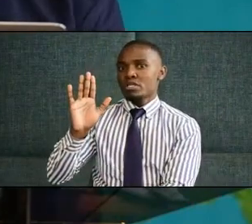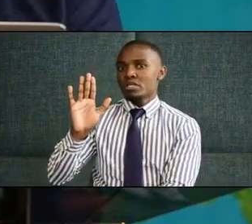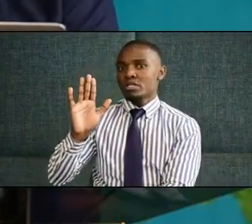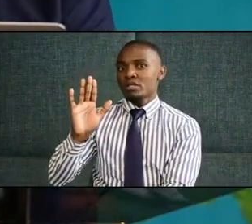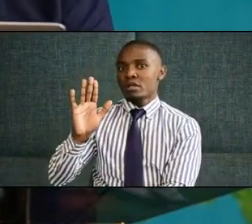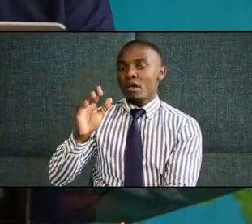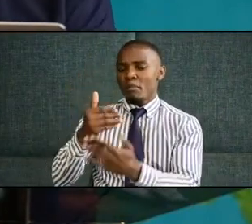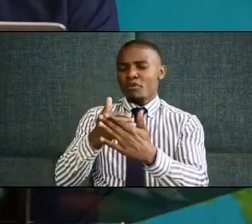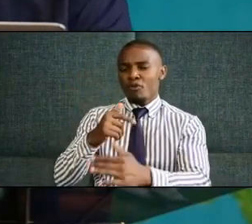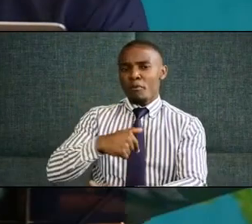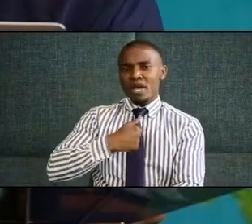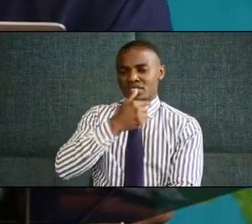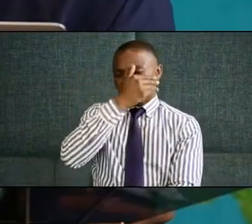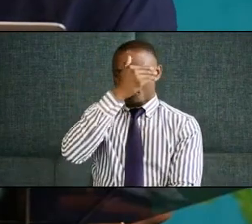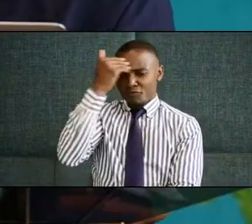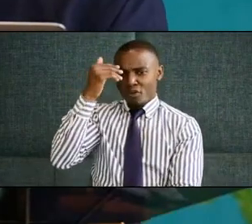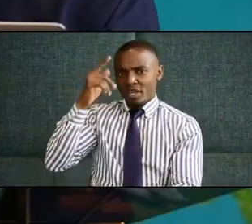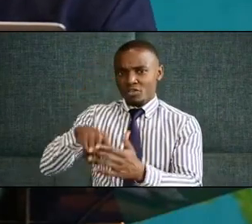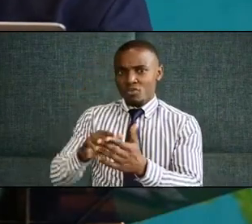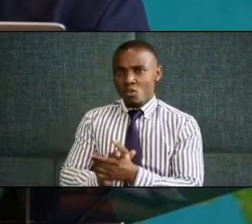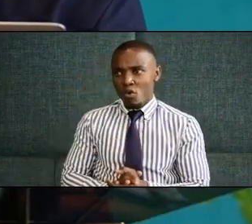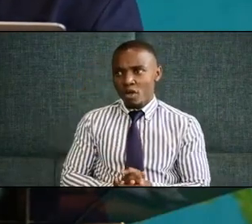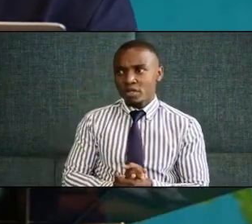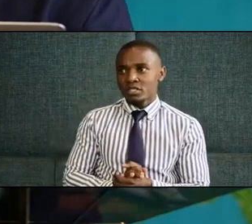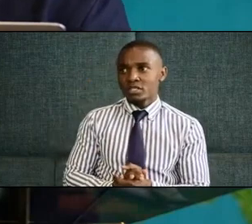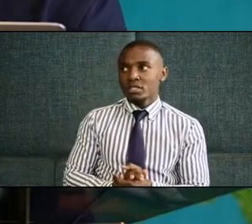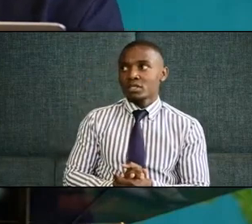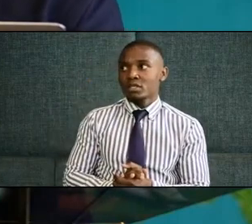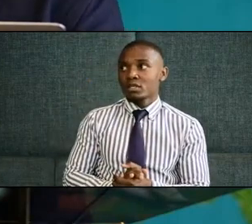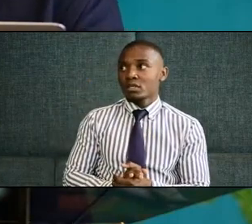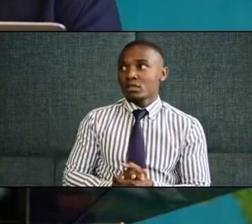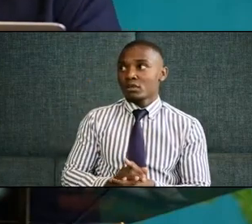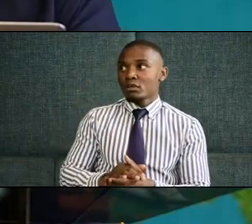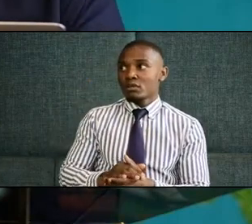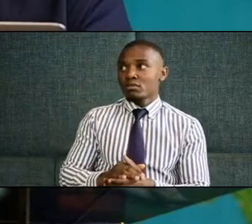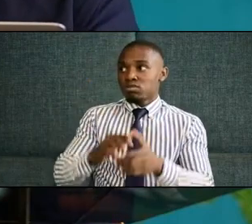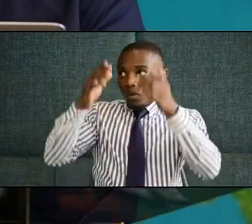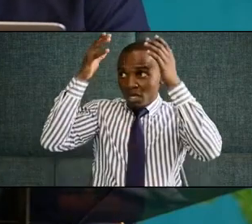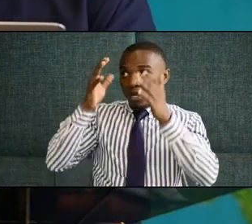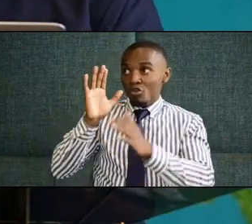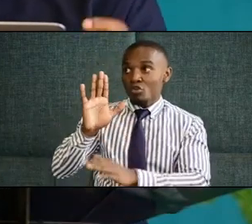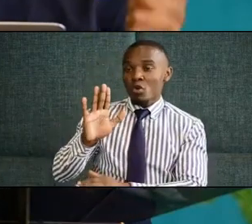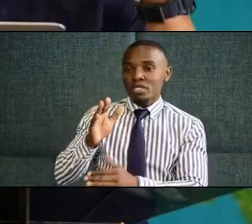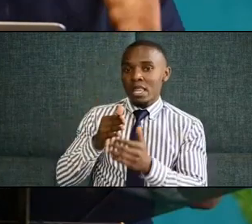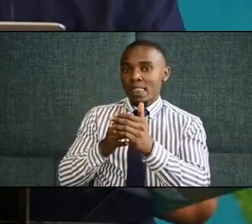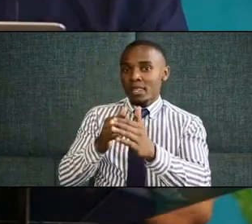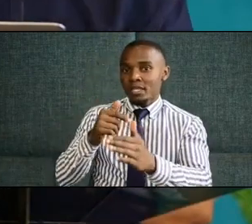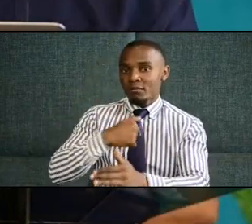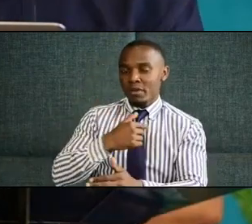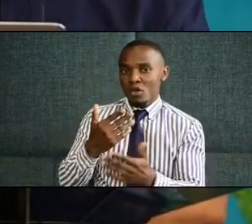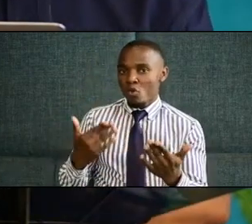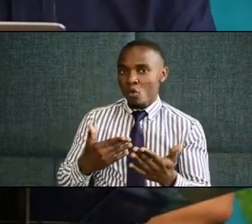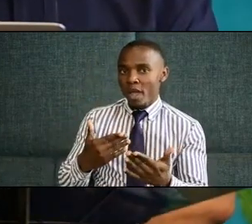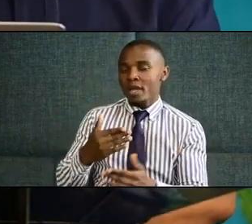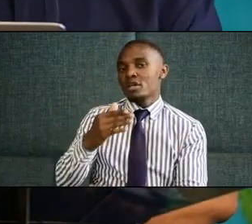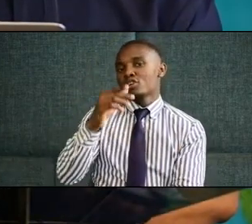lest I forget thy thorn-crowned brow. Lead me to